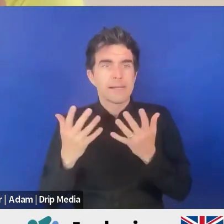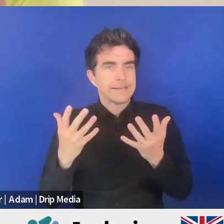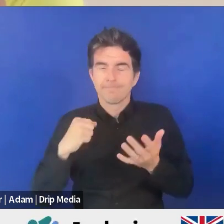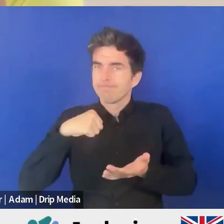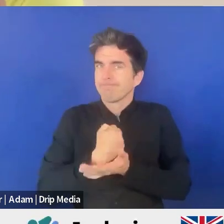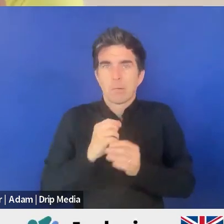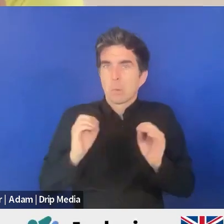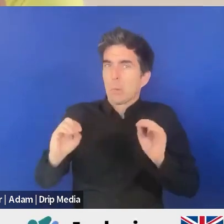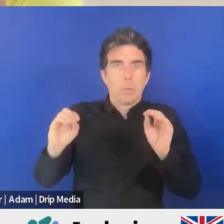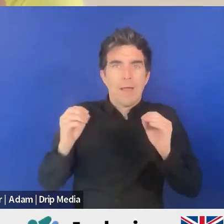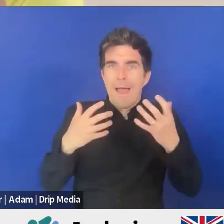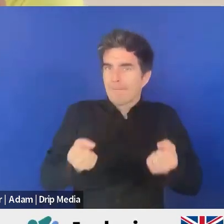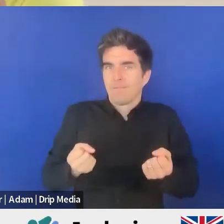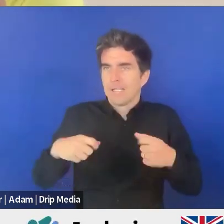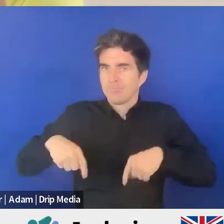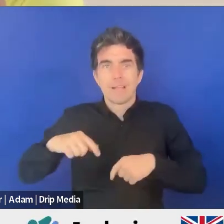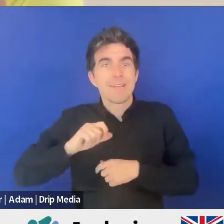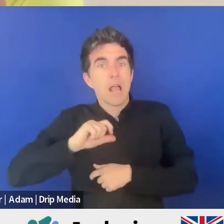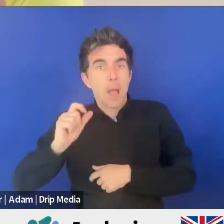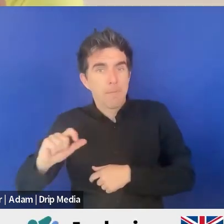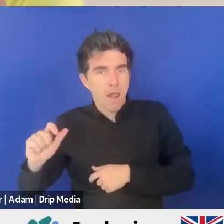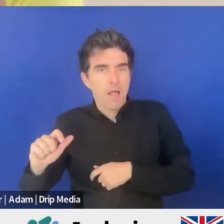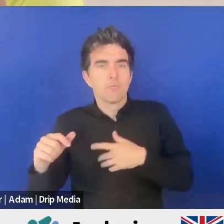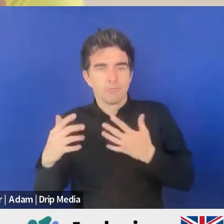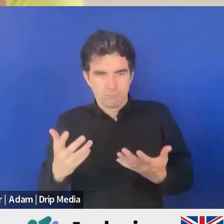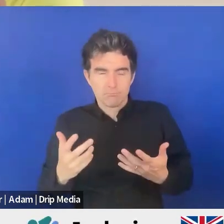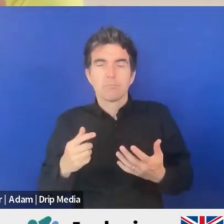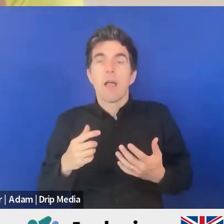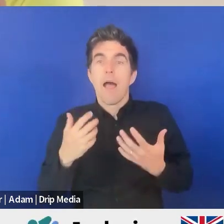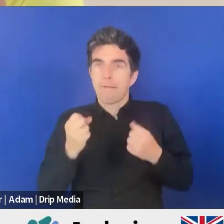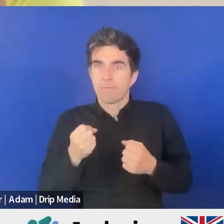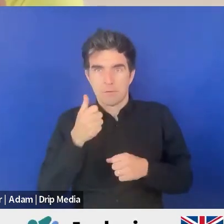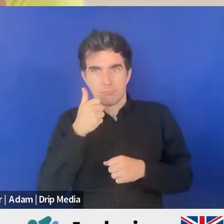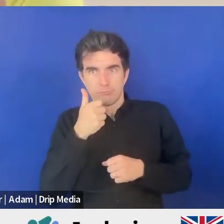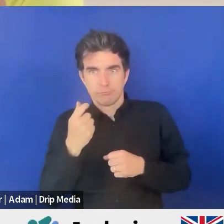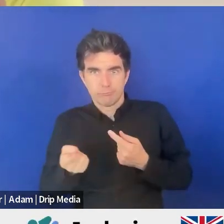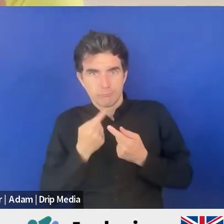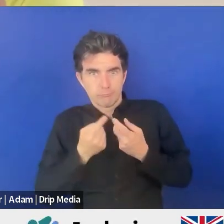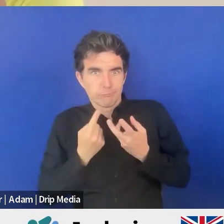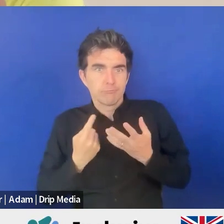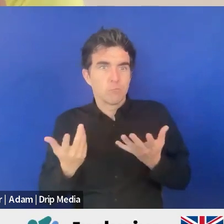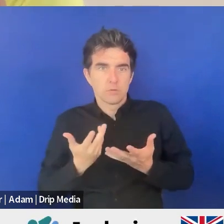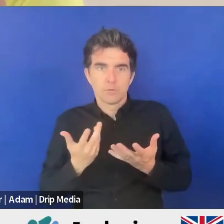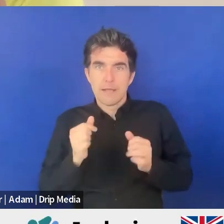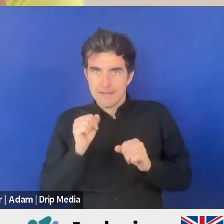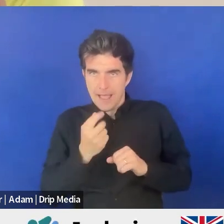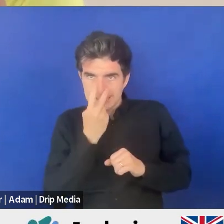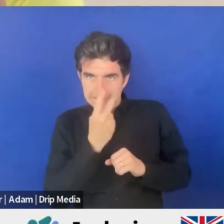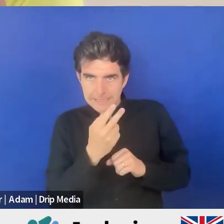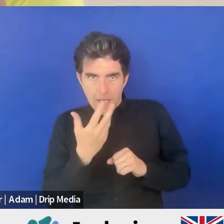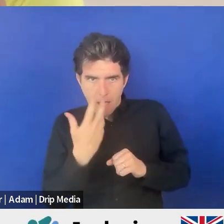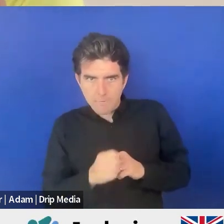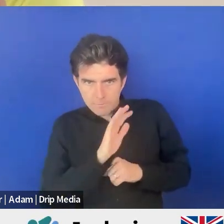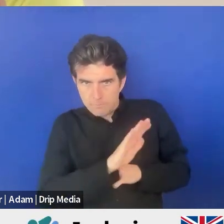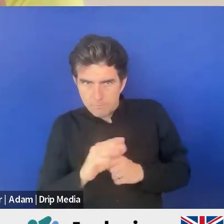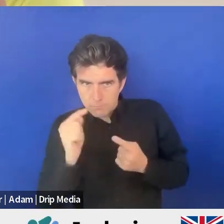of Nepal. But that's where you get the benefits of being able to identify needs early and try to do